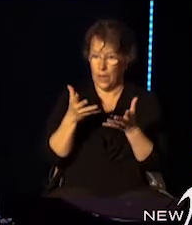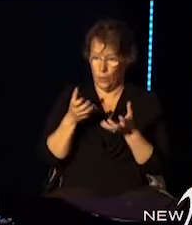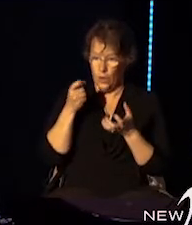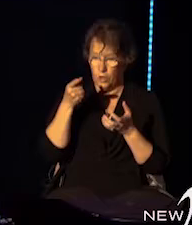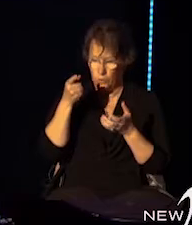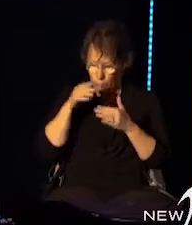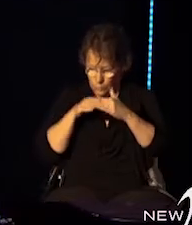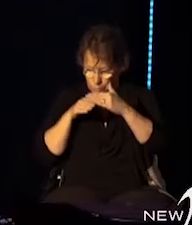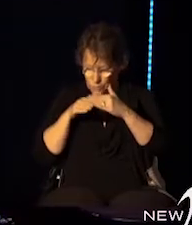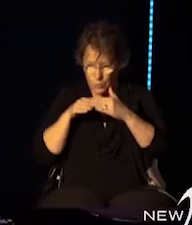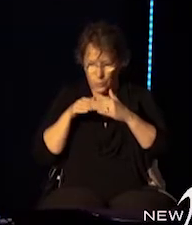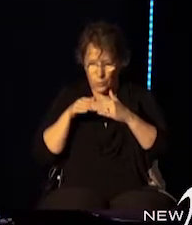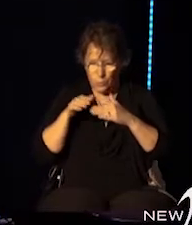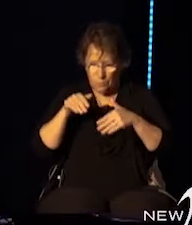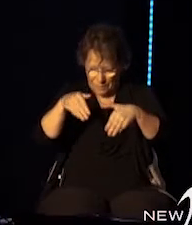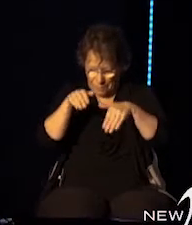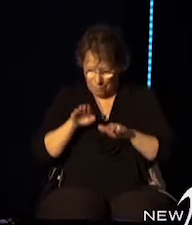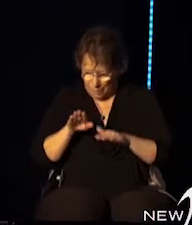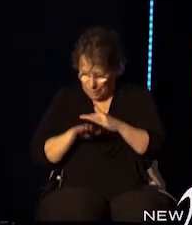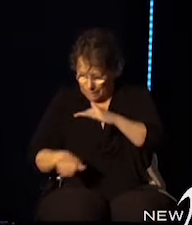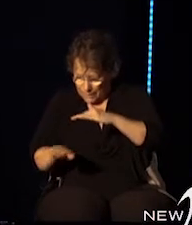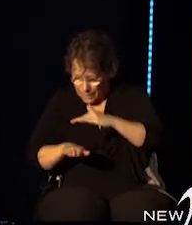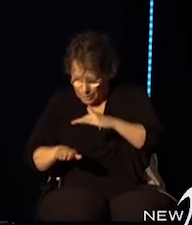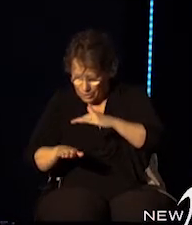you do that, but that's what I said.